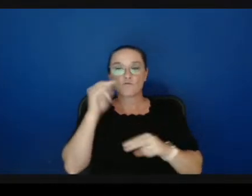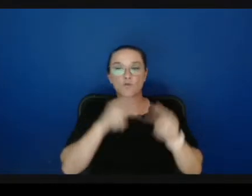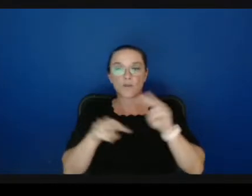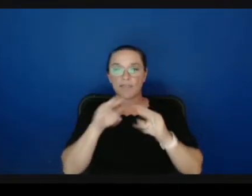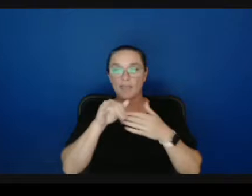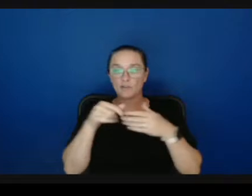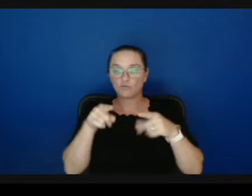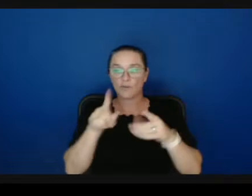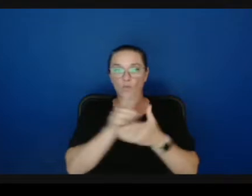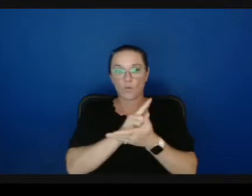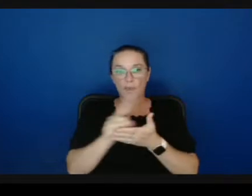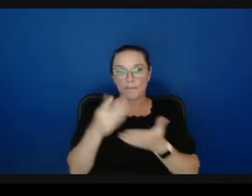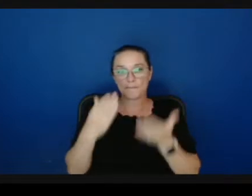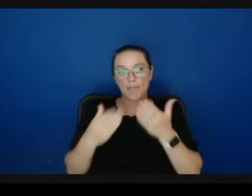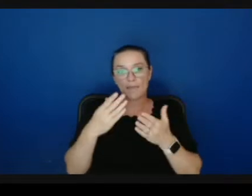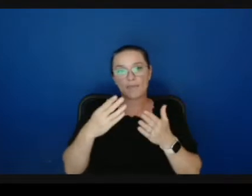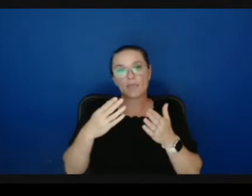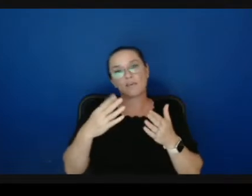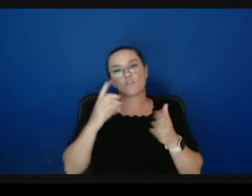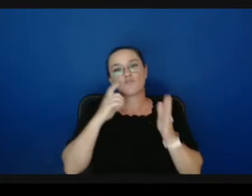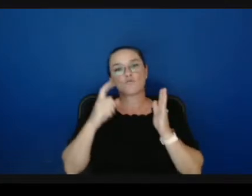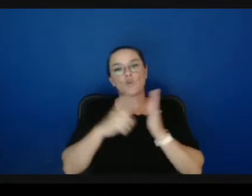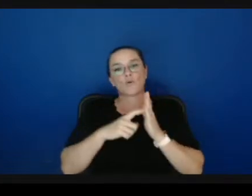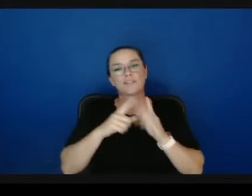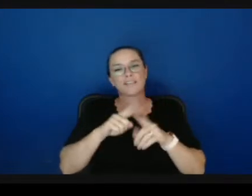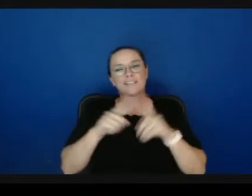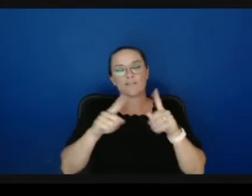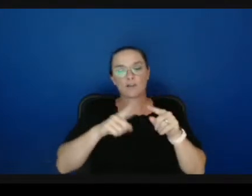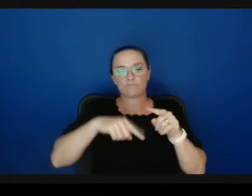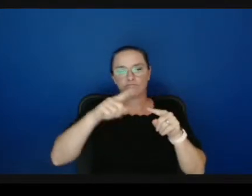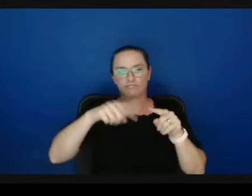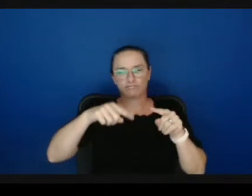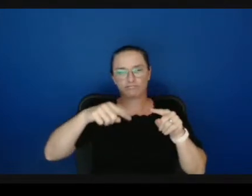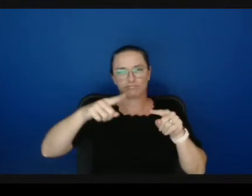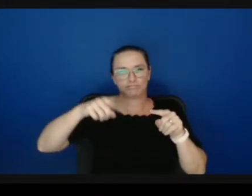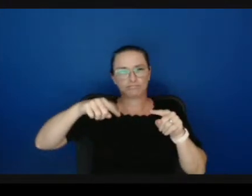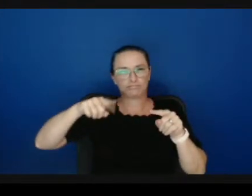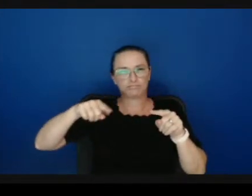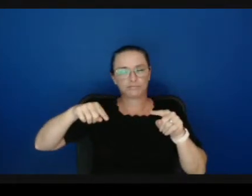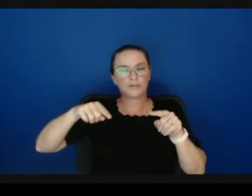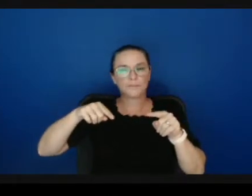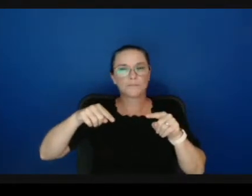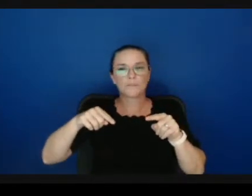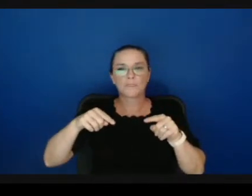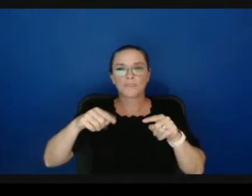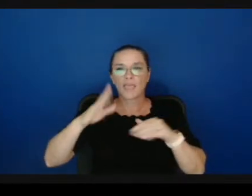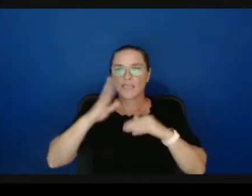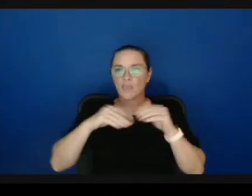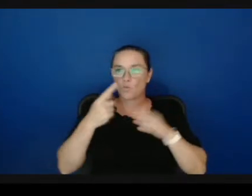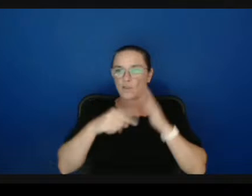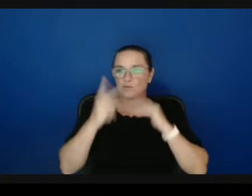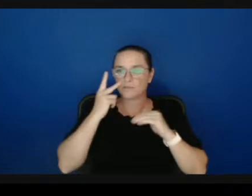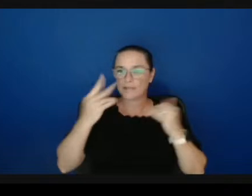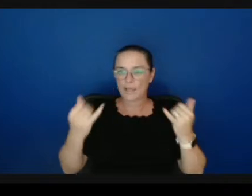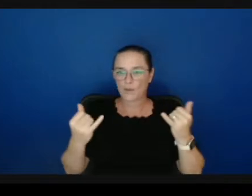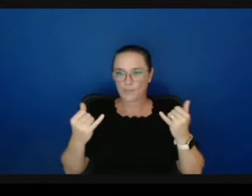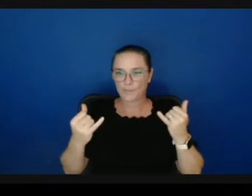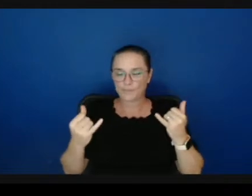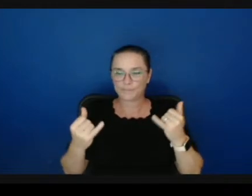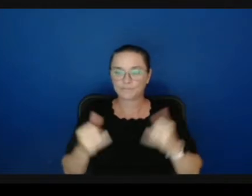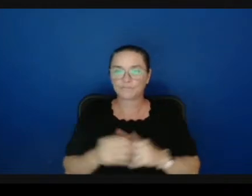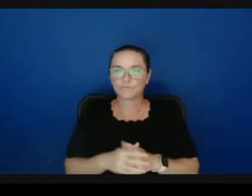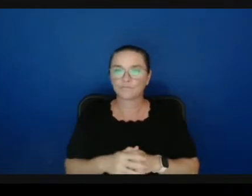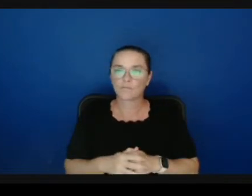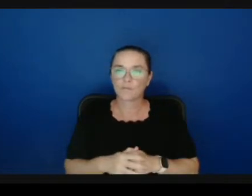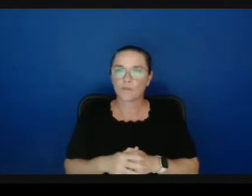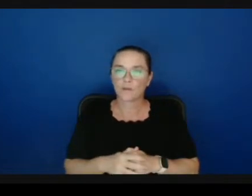might have noticed a different character of the signal than you see here now. And when we turn to our monthly plot, we'll see that a little